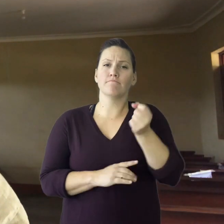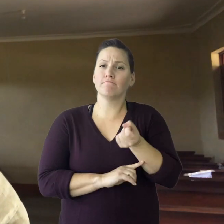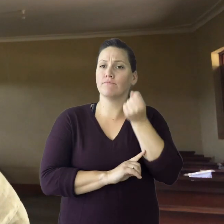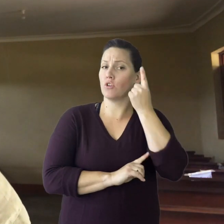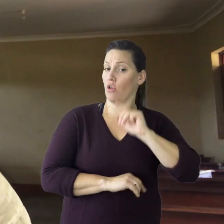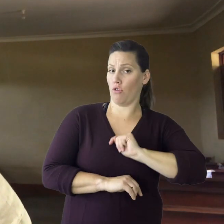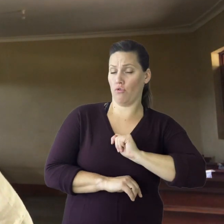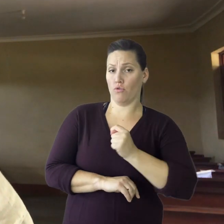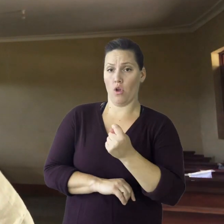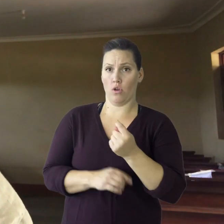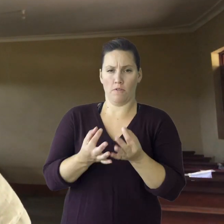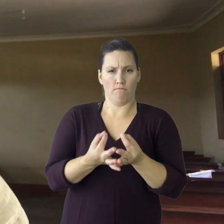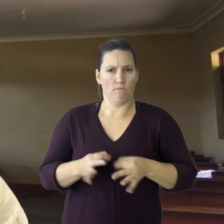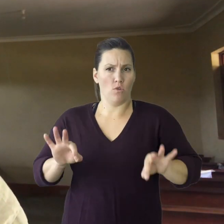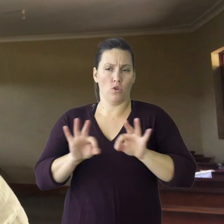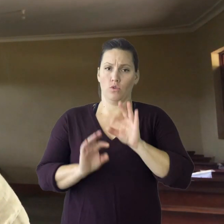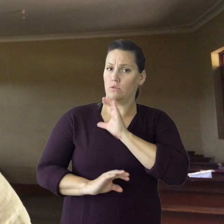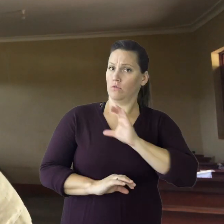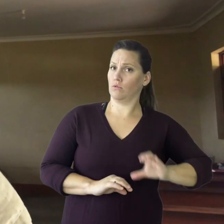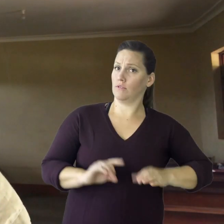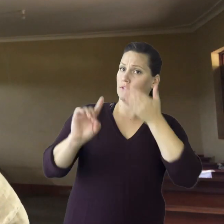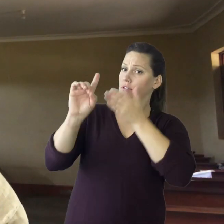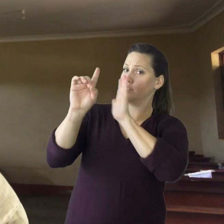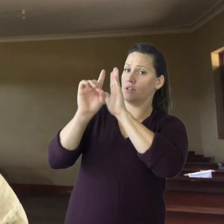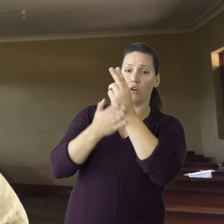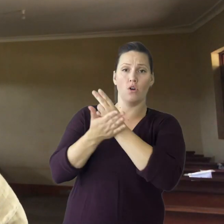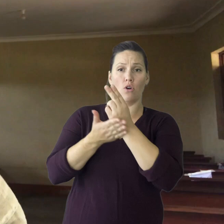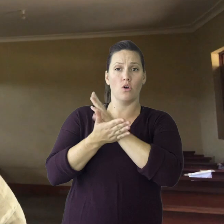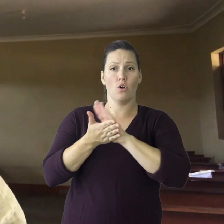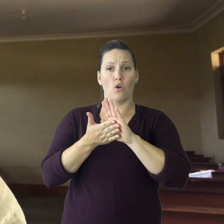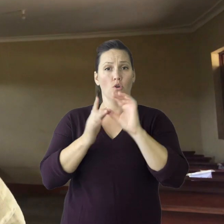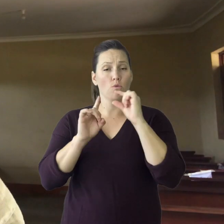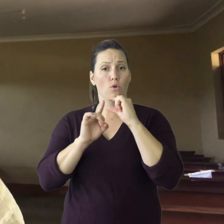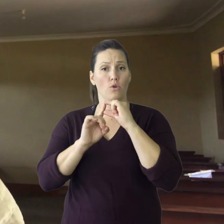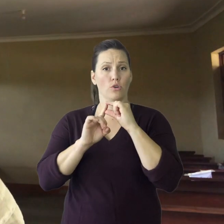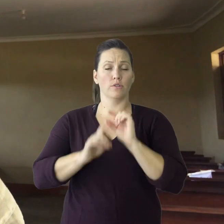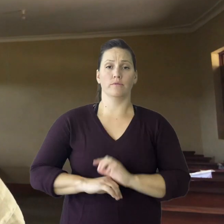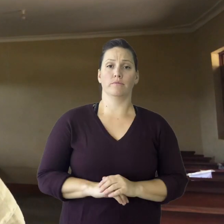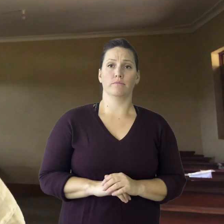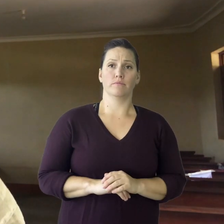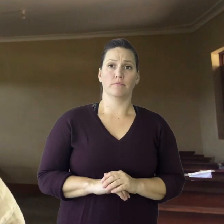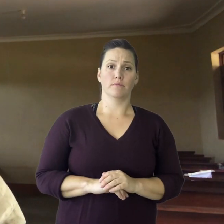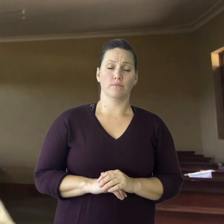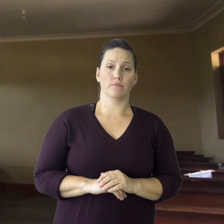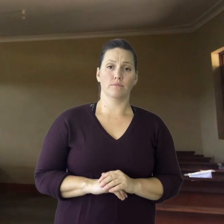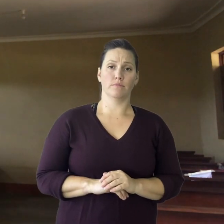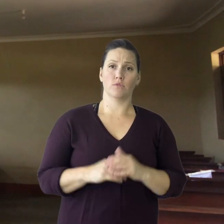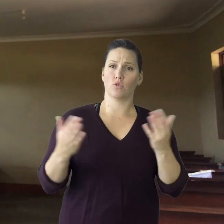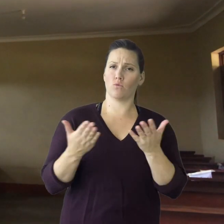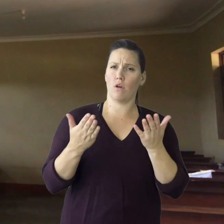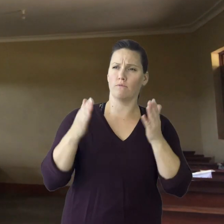of Christ and His Holy Word. This week at Trinity, what we're going to be focusing in on is we're